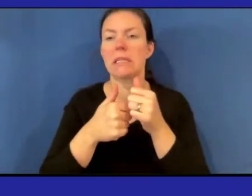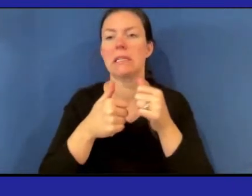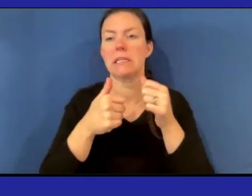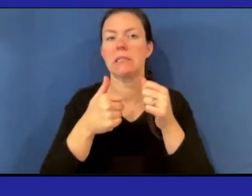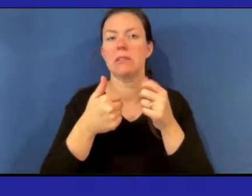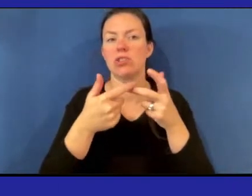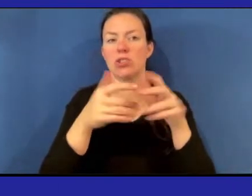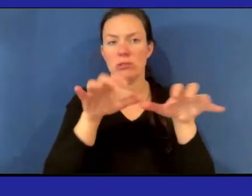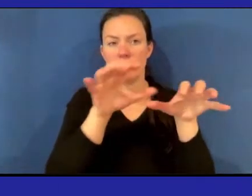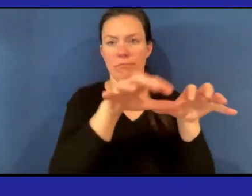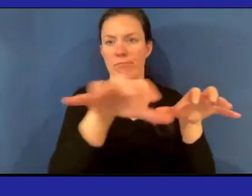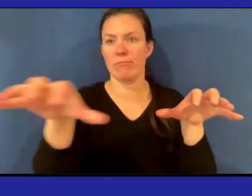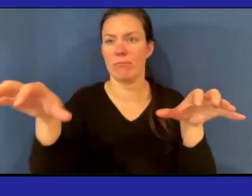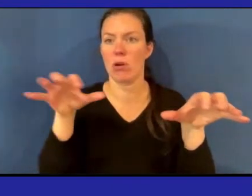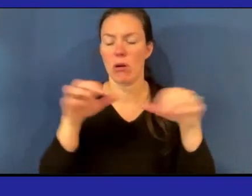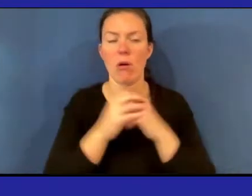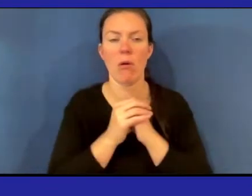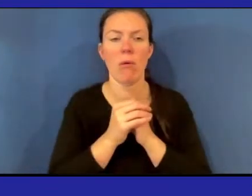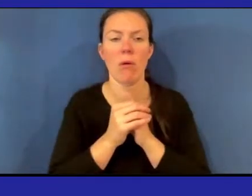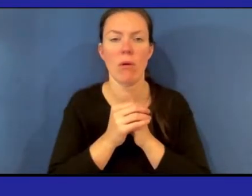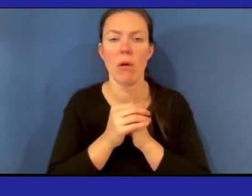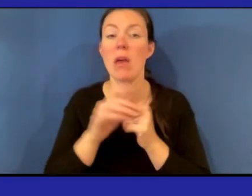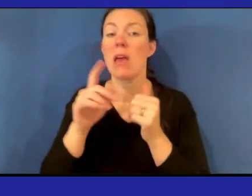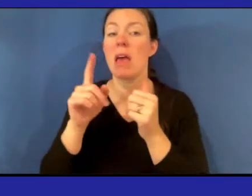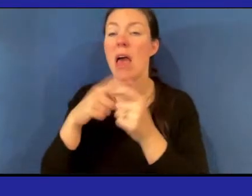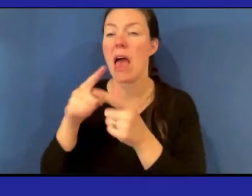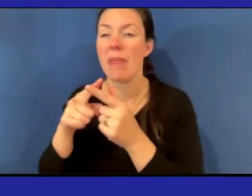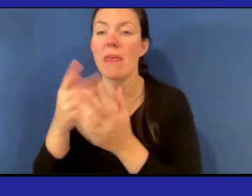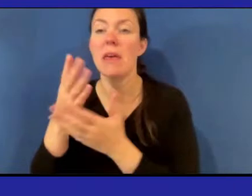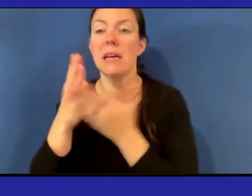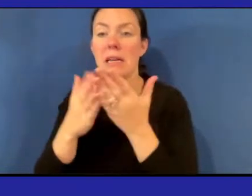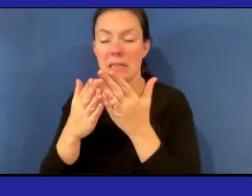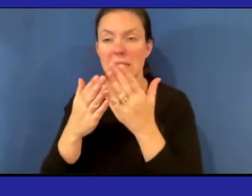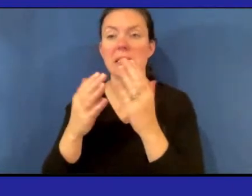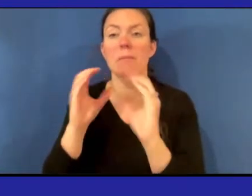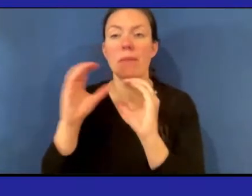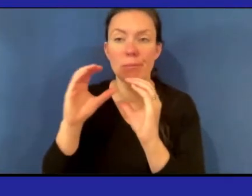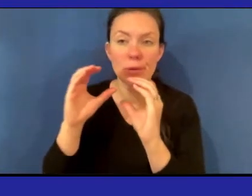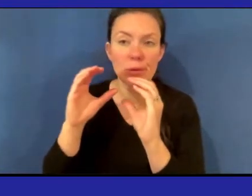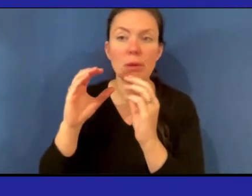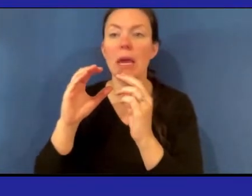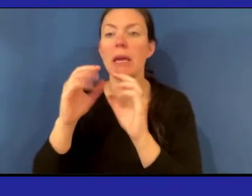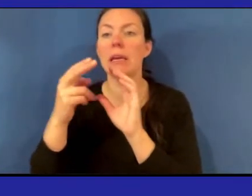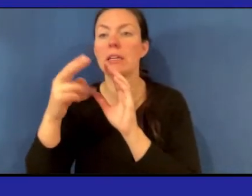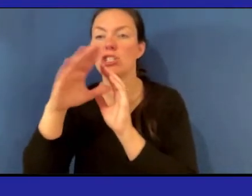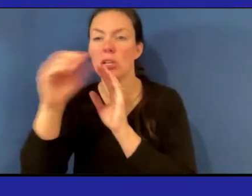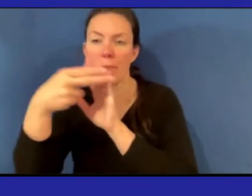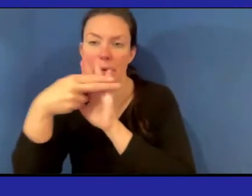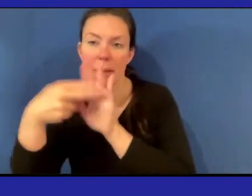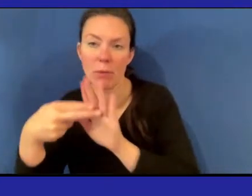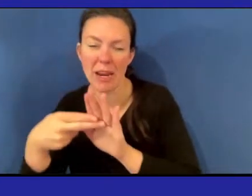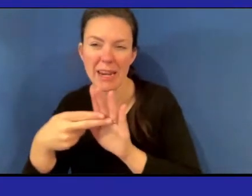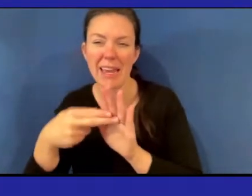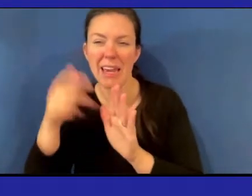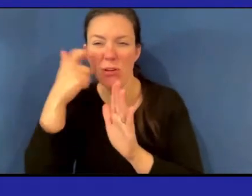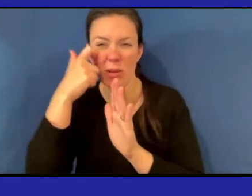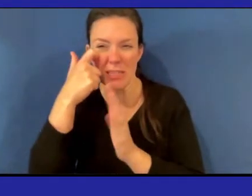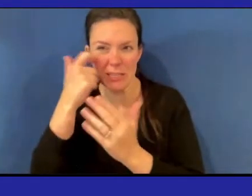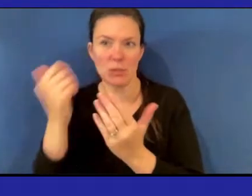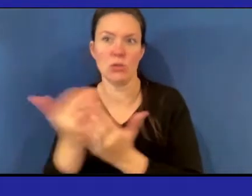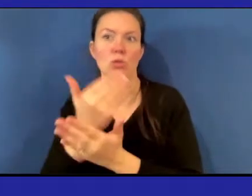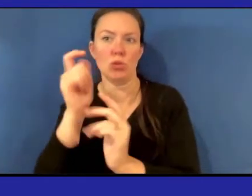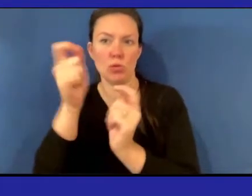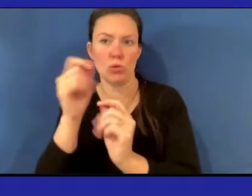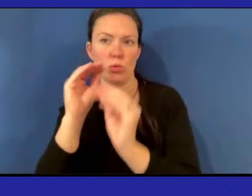we're doing a refresh on some of the communications and branding to try to hit people in ways where we might not